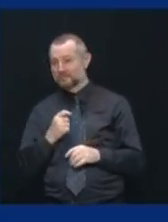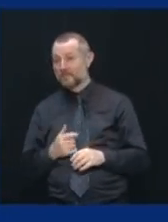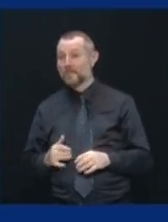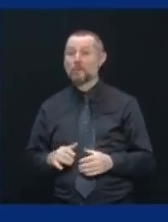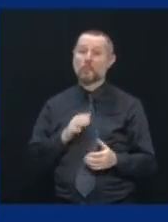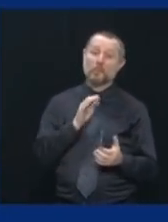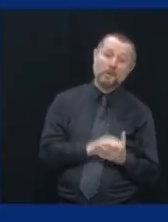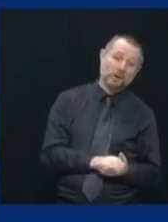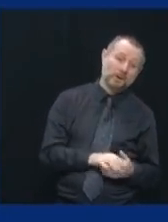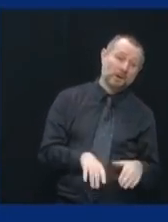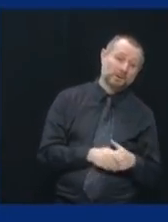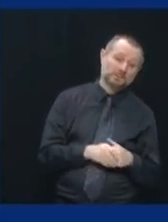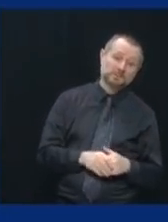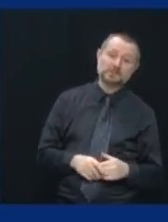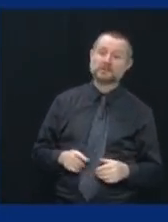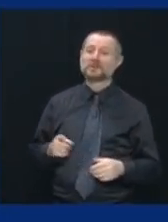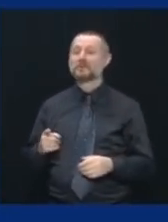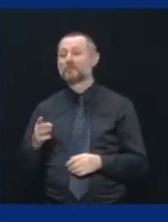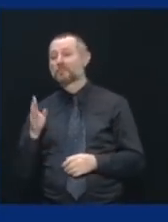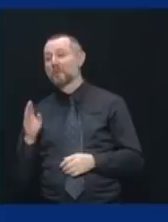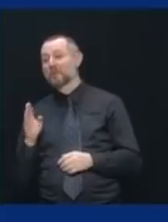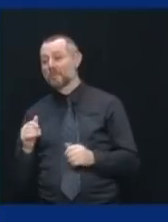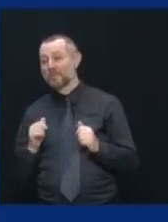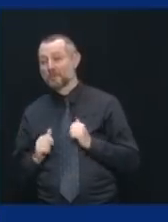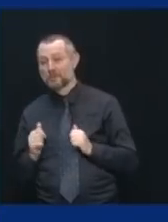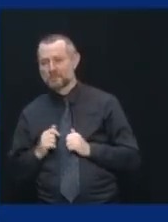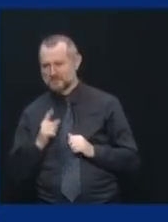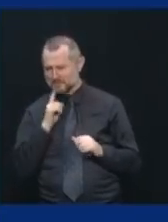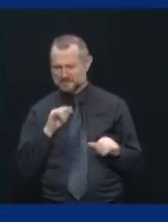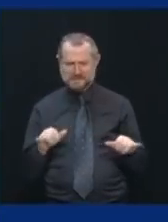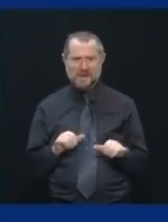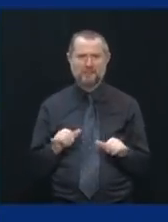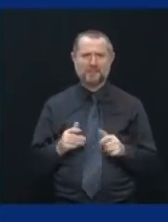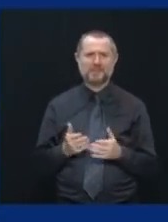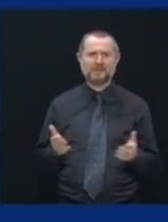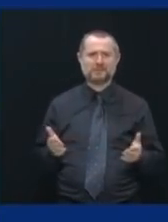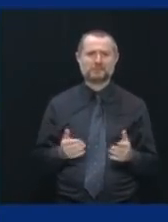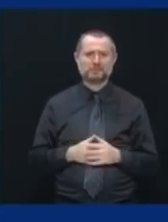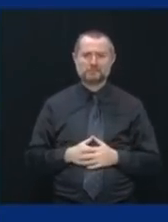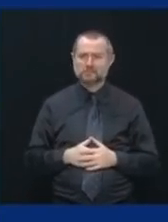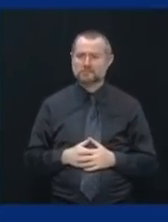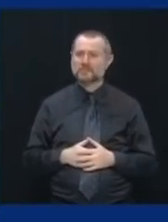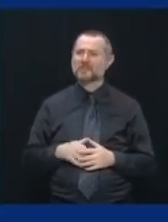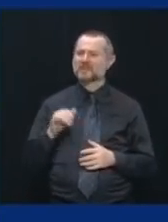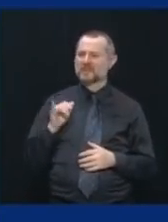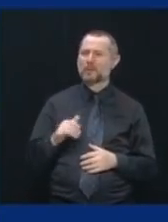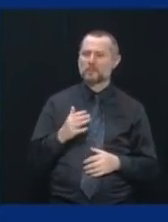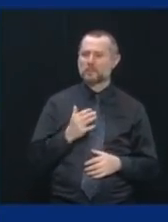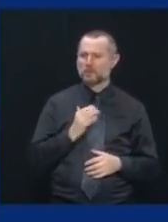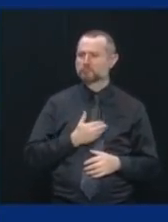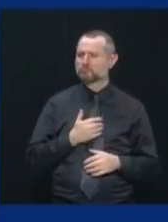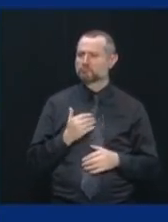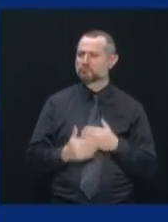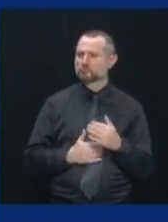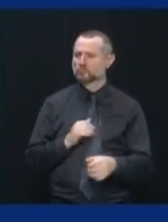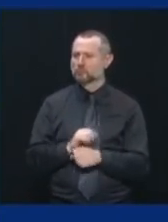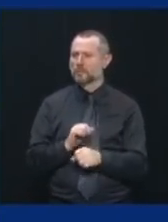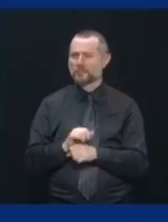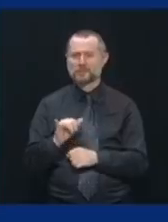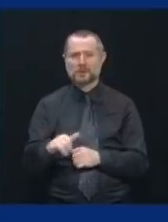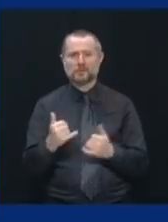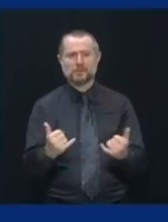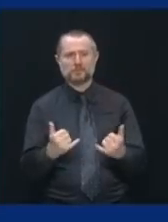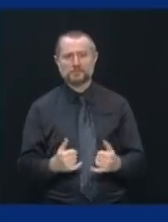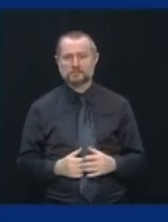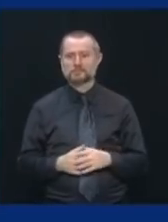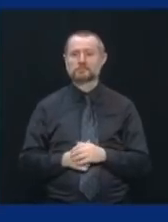in a seat in a theater, what's the difference? So that's what we're working through now. And